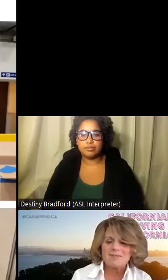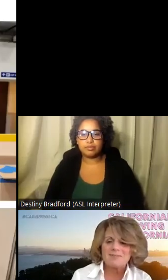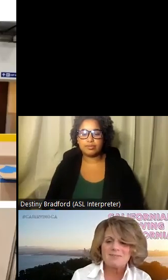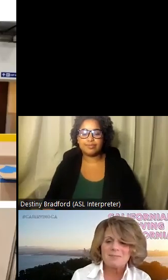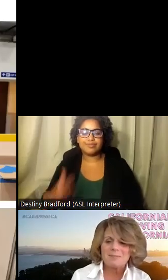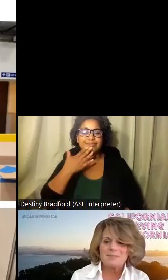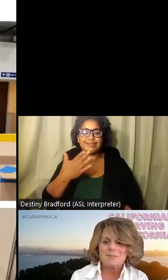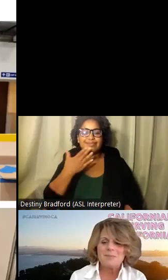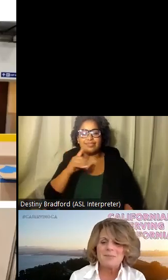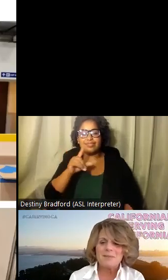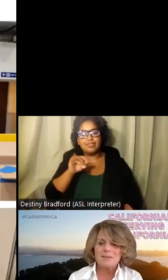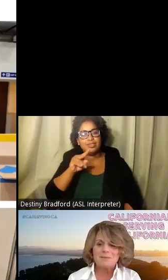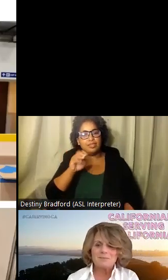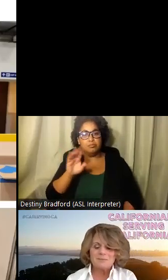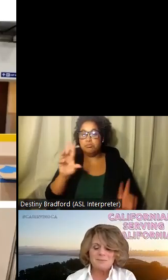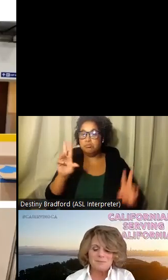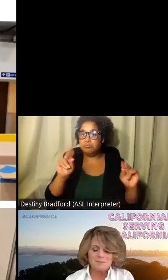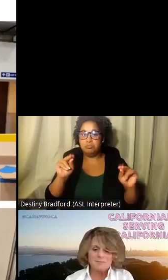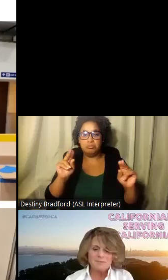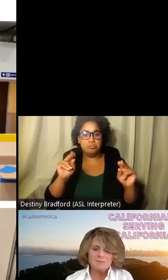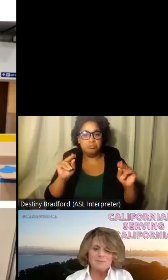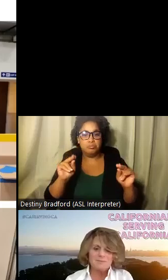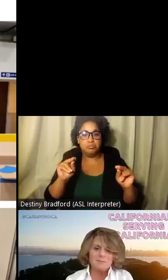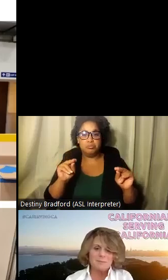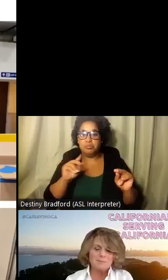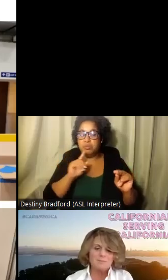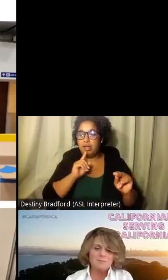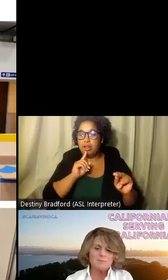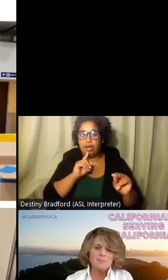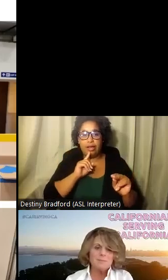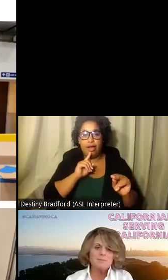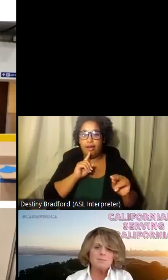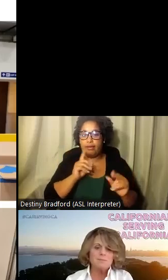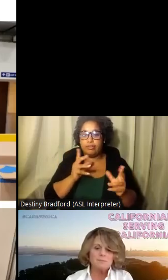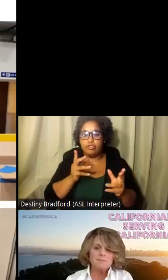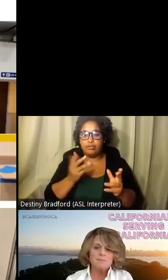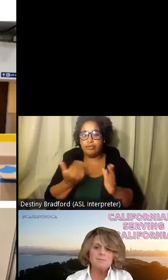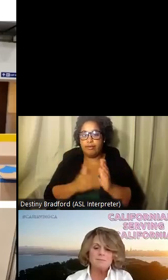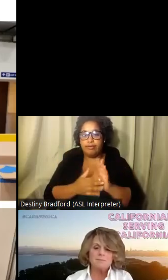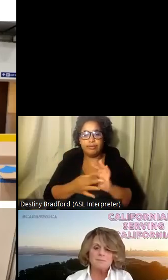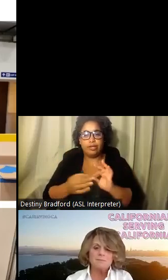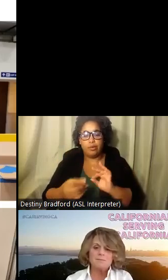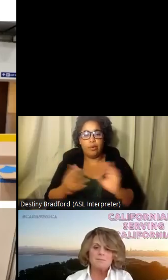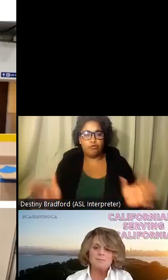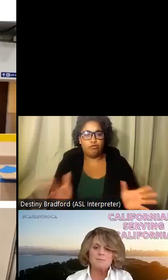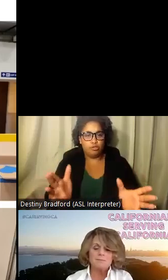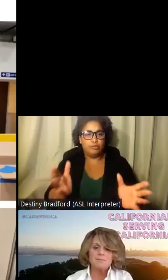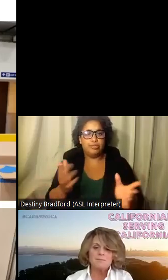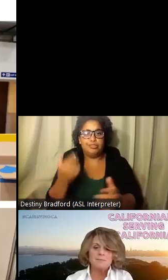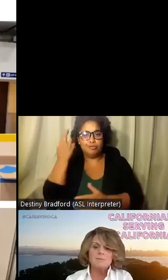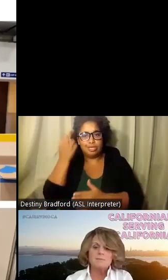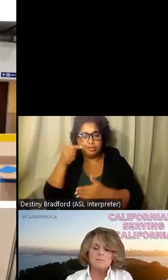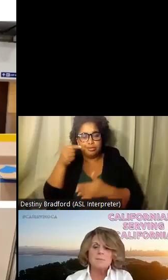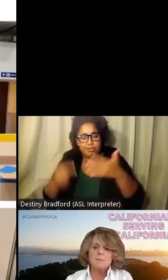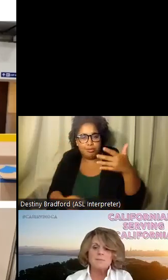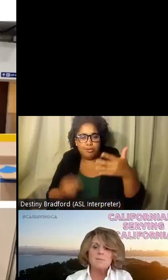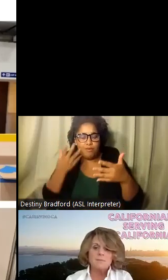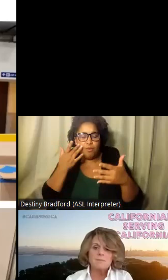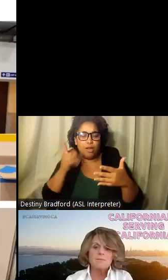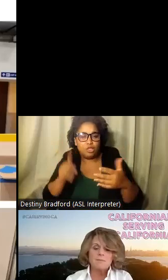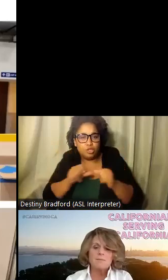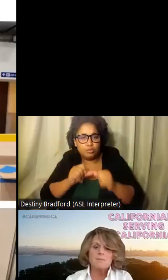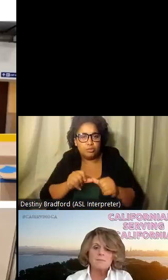Thanks, Leslie. No, I don't. I just echo your encouragement to do this for all the reasons we've articulated, and appreciate the questions